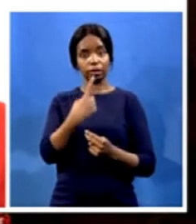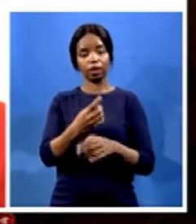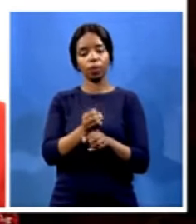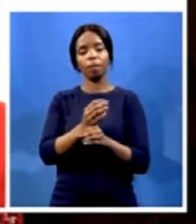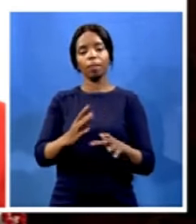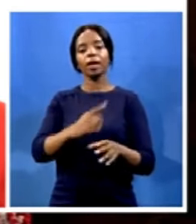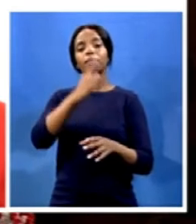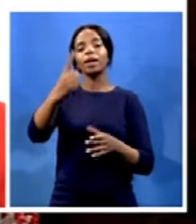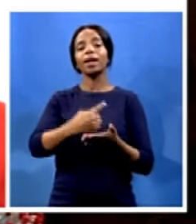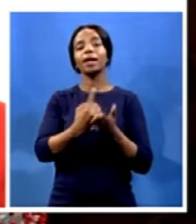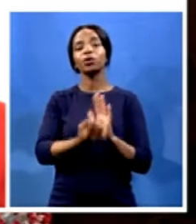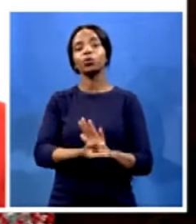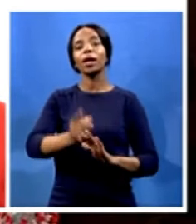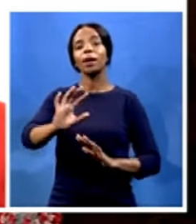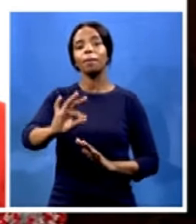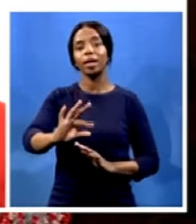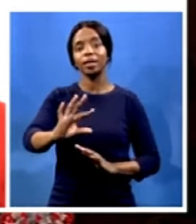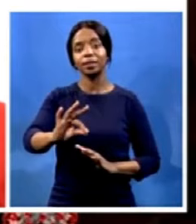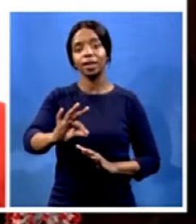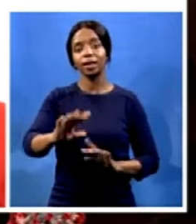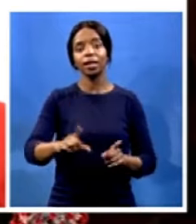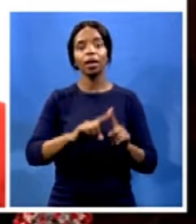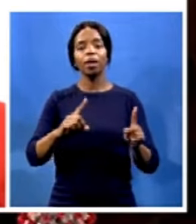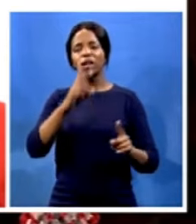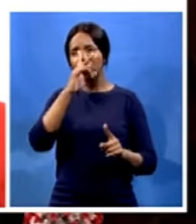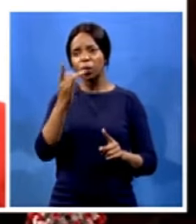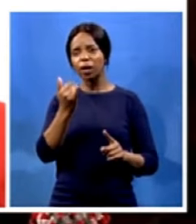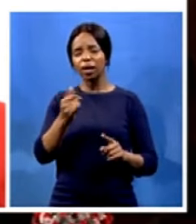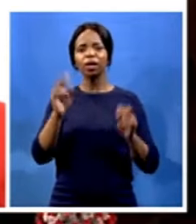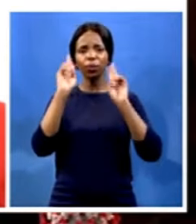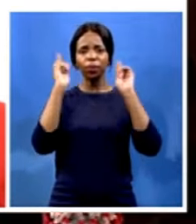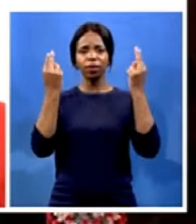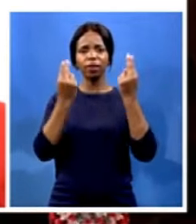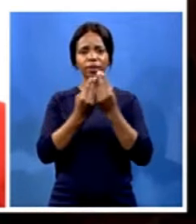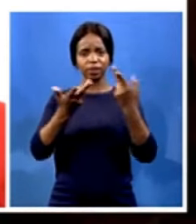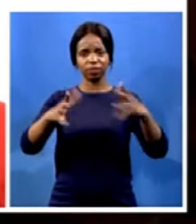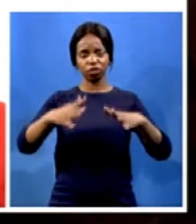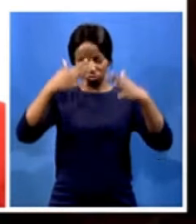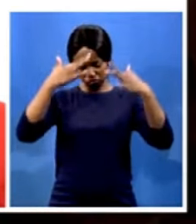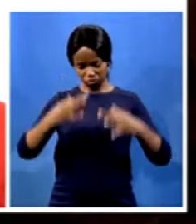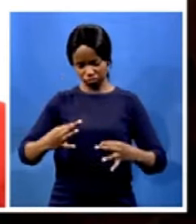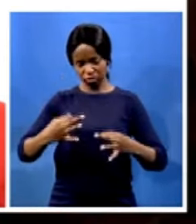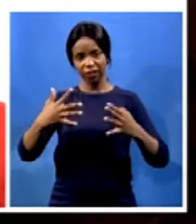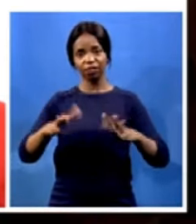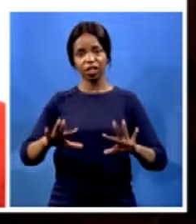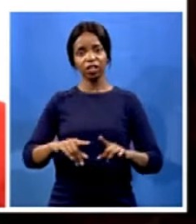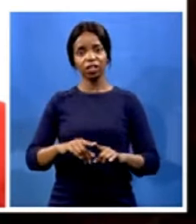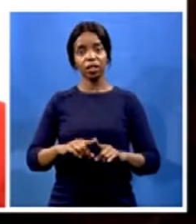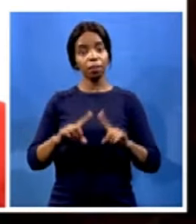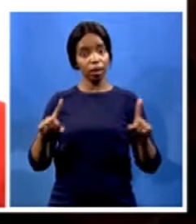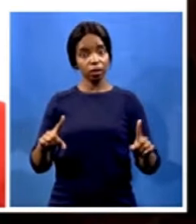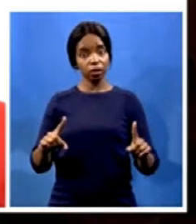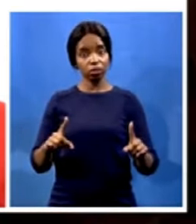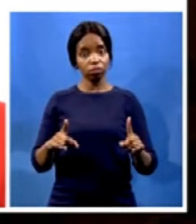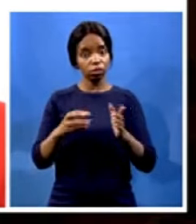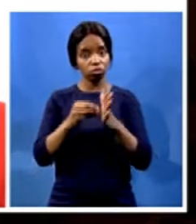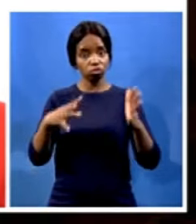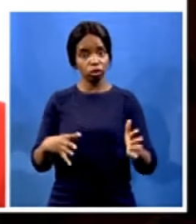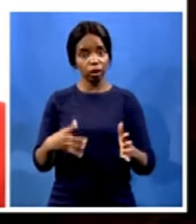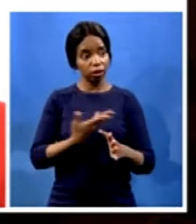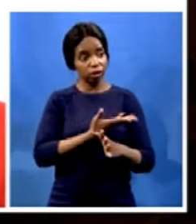has already made a decision. And one then wonders if student engagement has happened in the whole process. Were students engaged